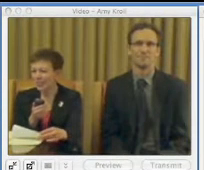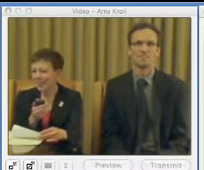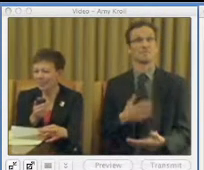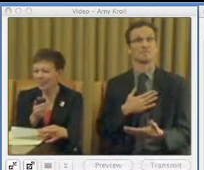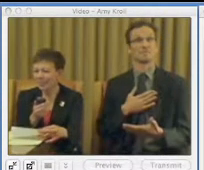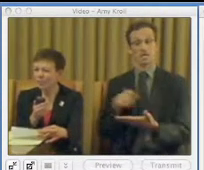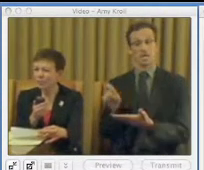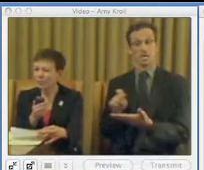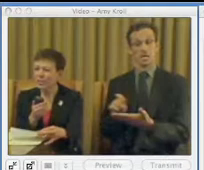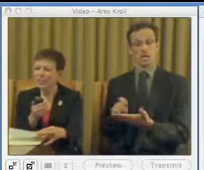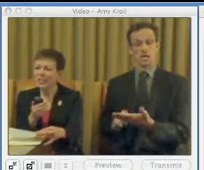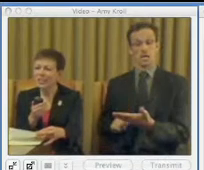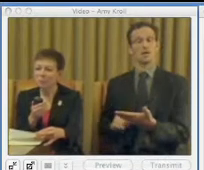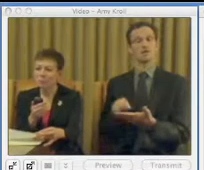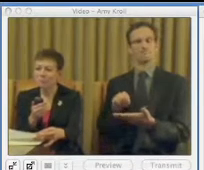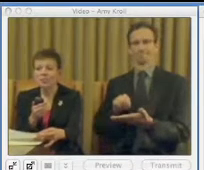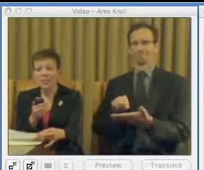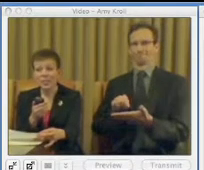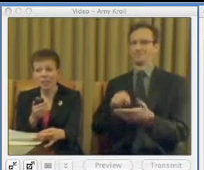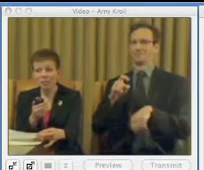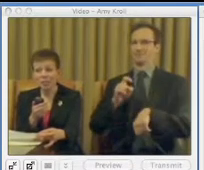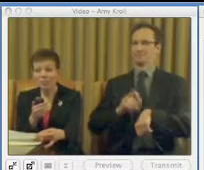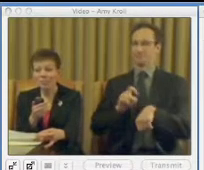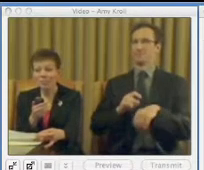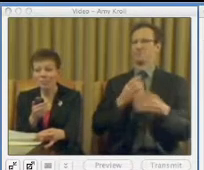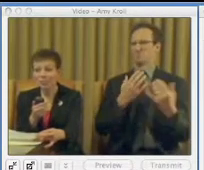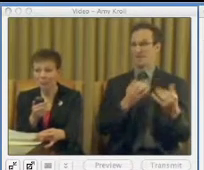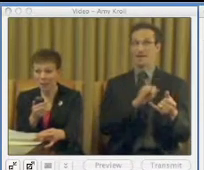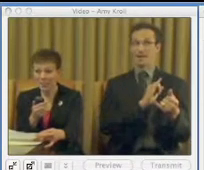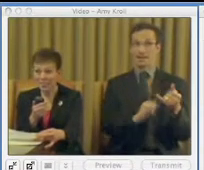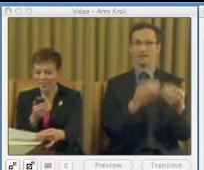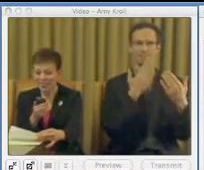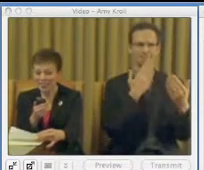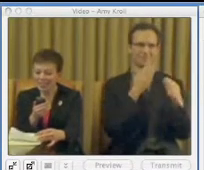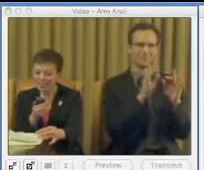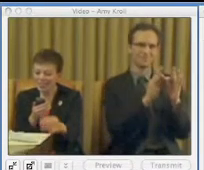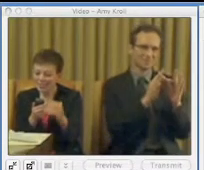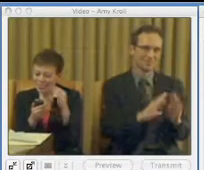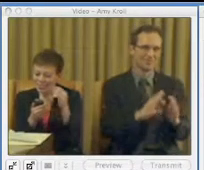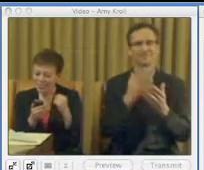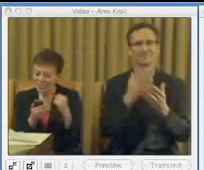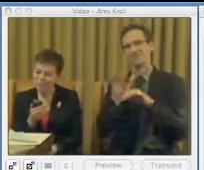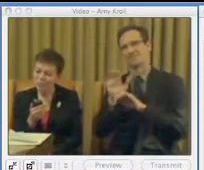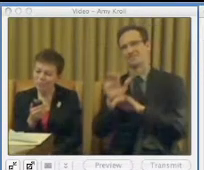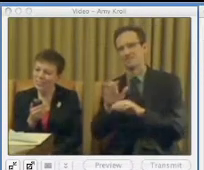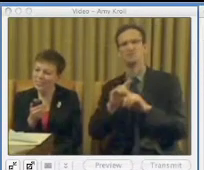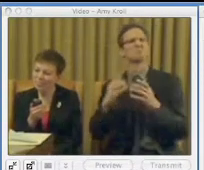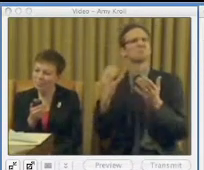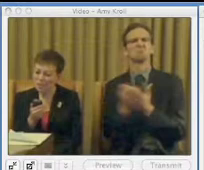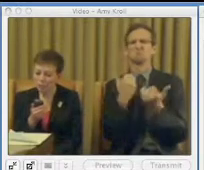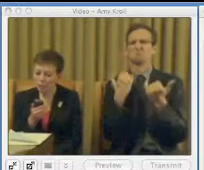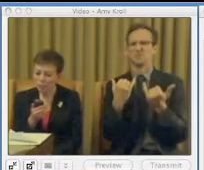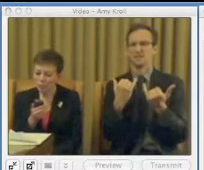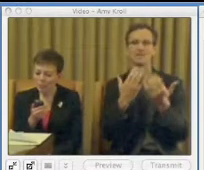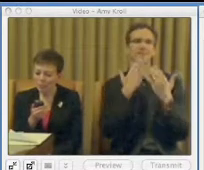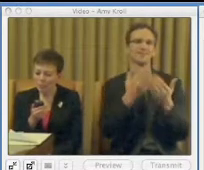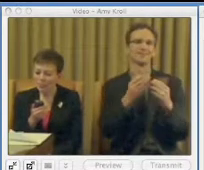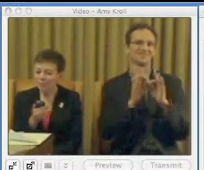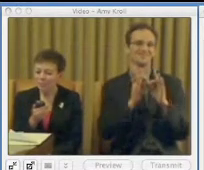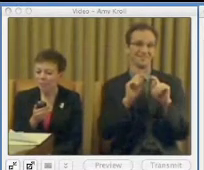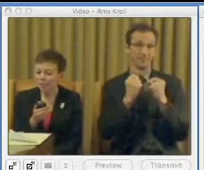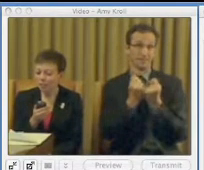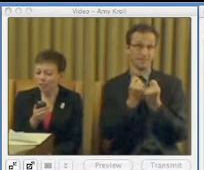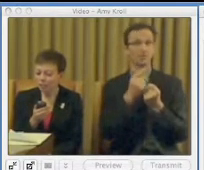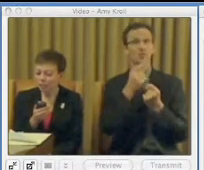I know that my notes say that I should thank the interpreters and the captionist at the end, but I'd like to do that right now. I'd like to thank our interpreting